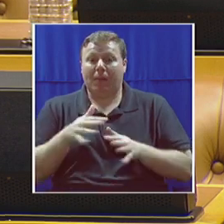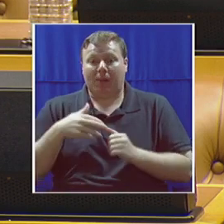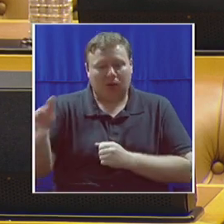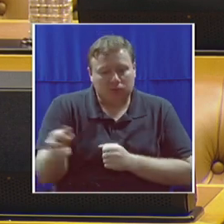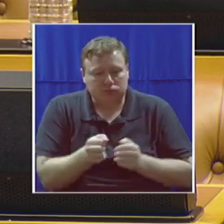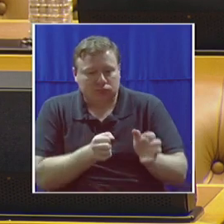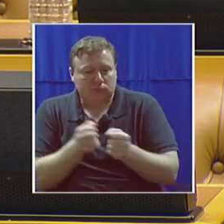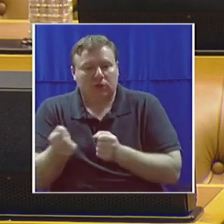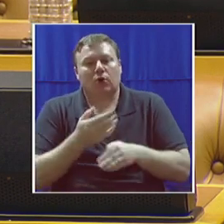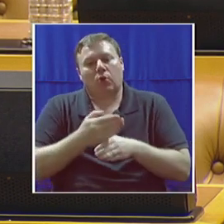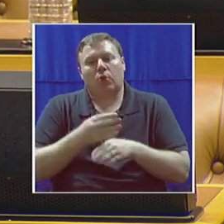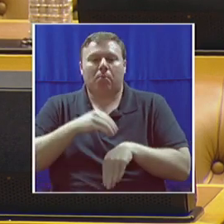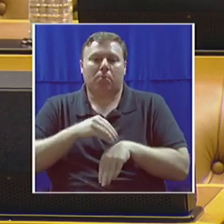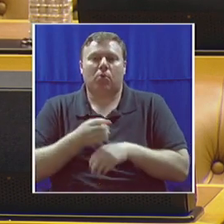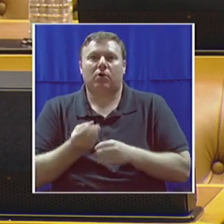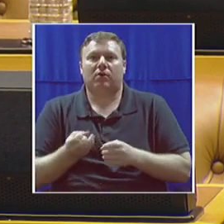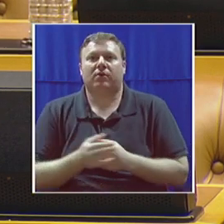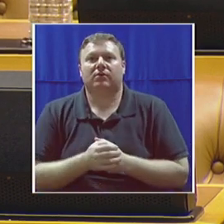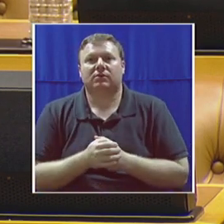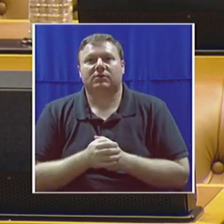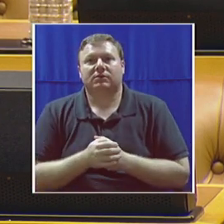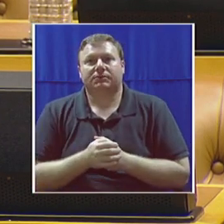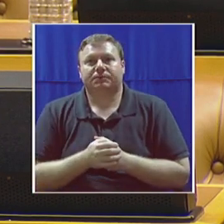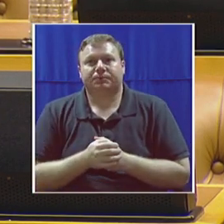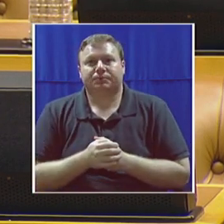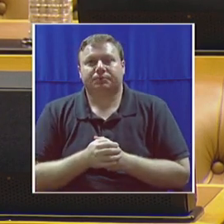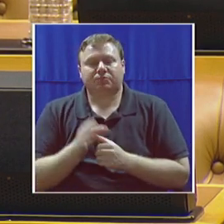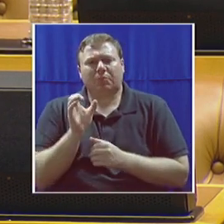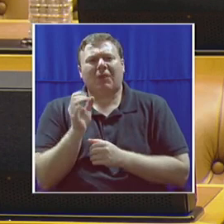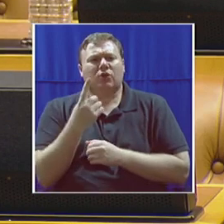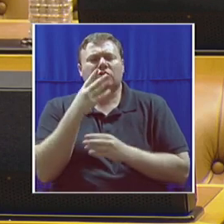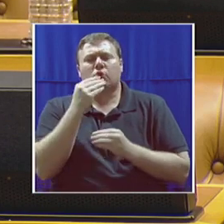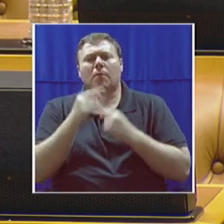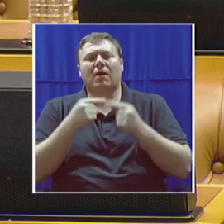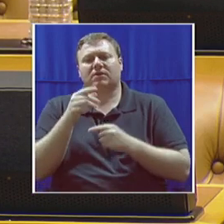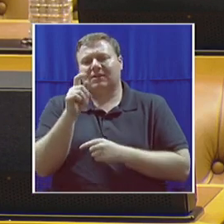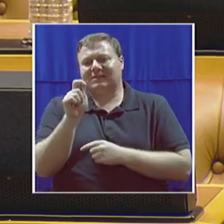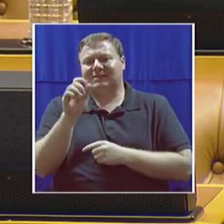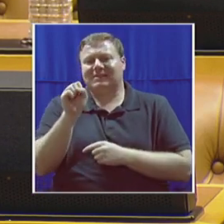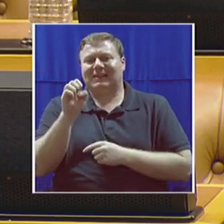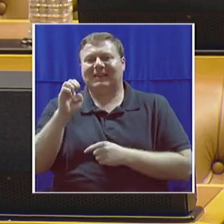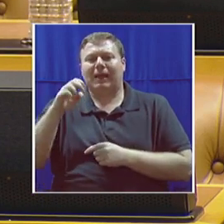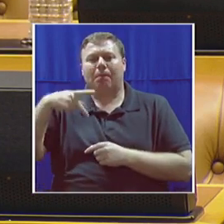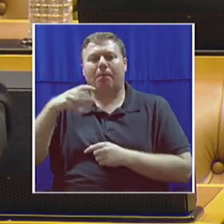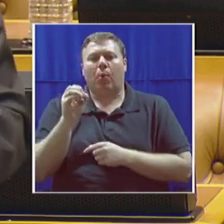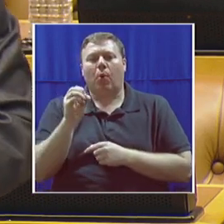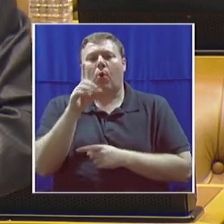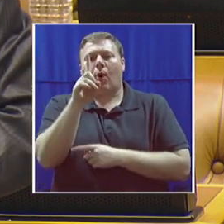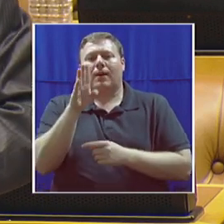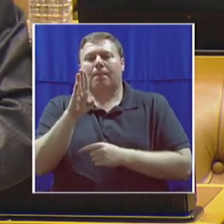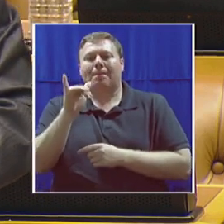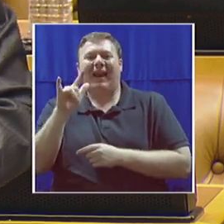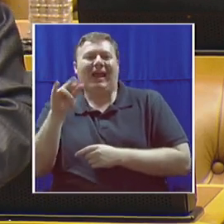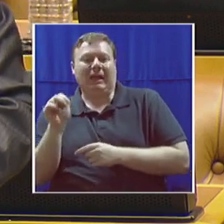Haram hting talks about SEO 1 million and other interventions funded on the job Summit and the